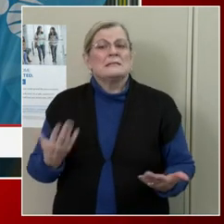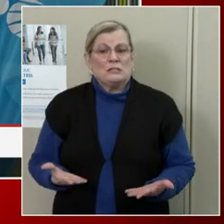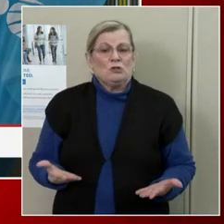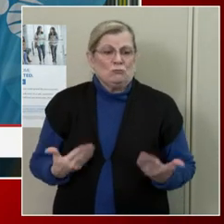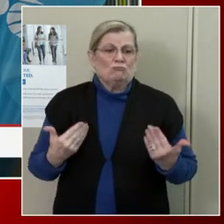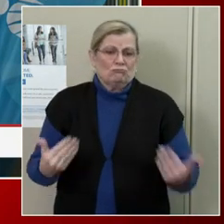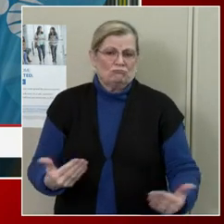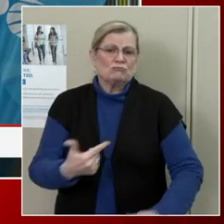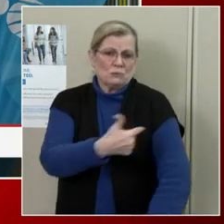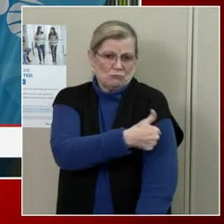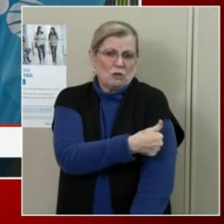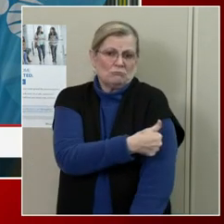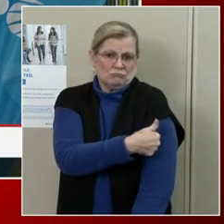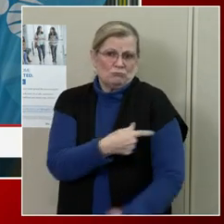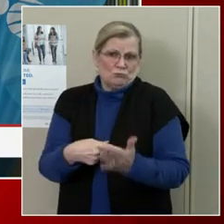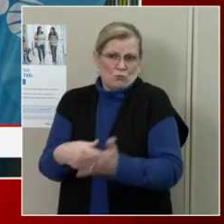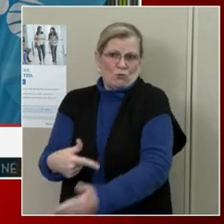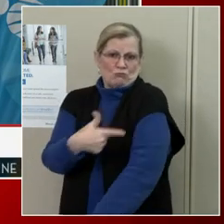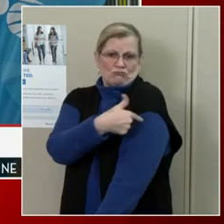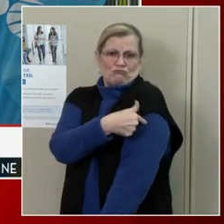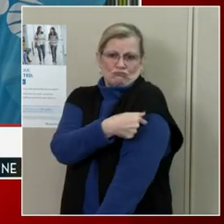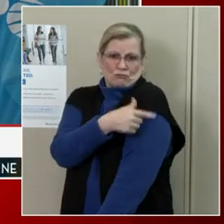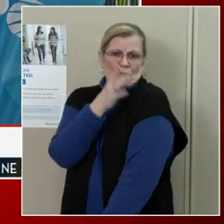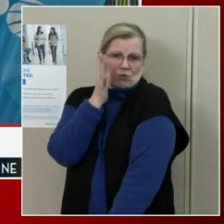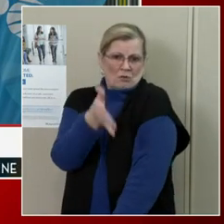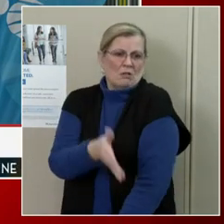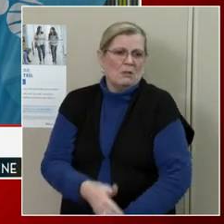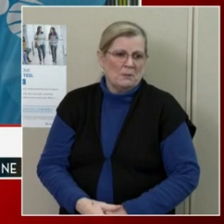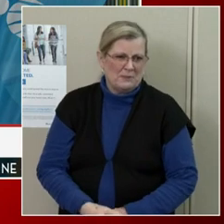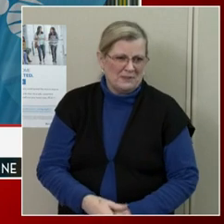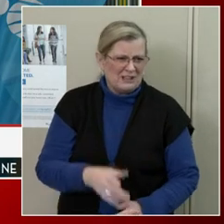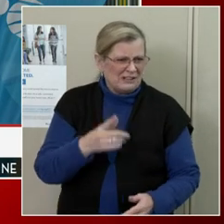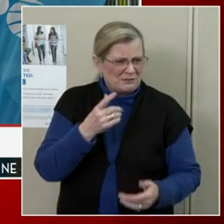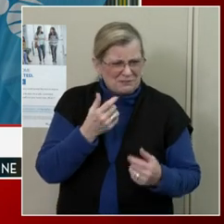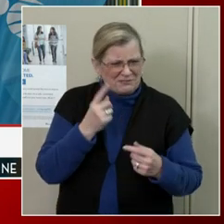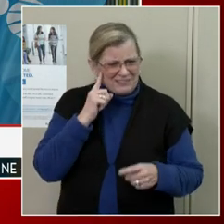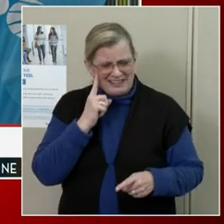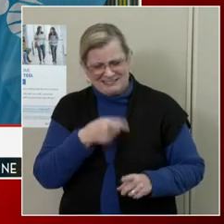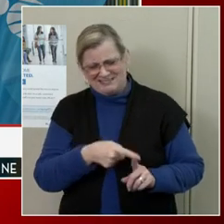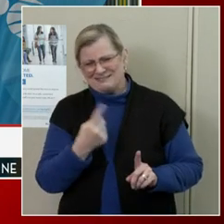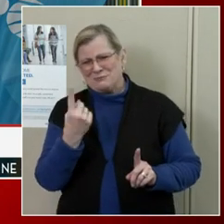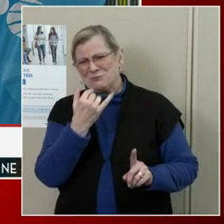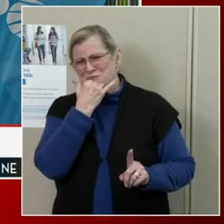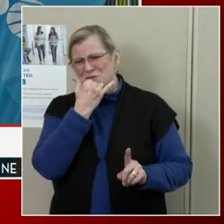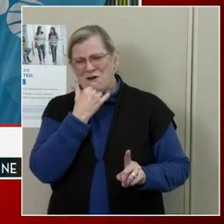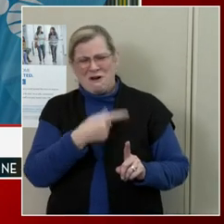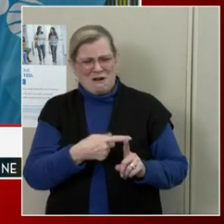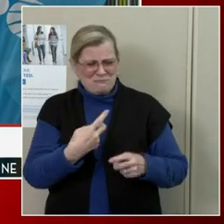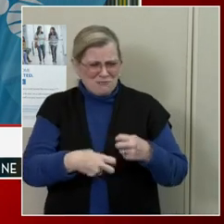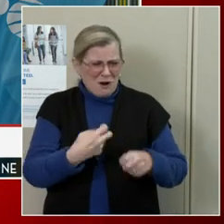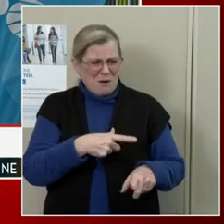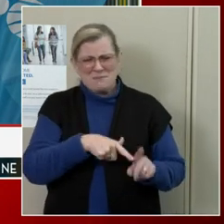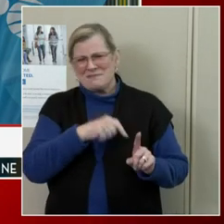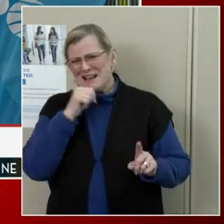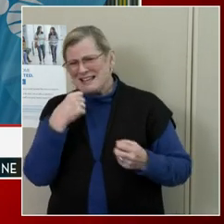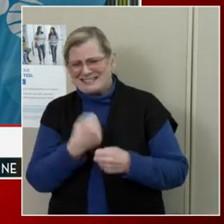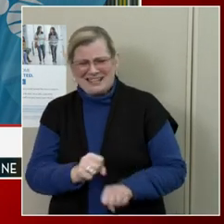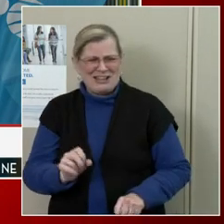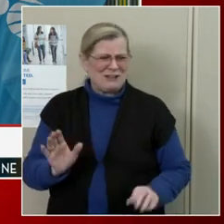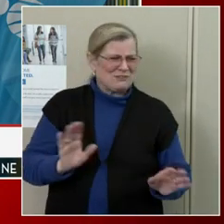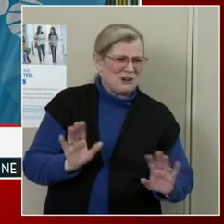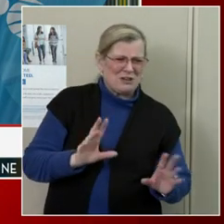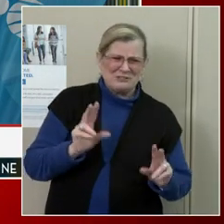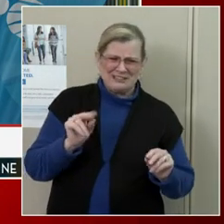members, anybody in the community that may think that there's something wrong with it, it's not safe. I'm going to take it today. I think that's what